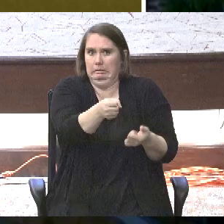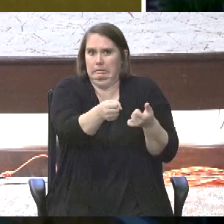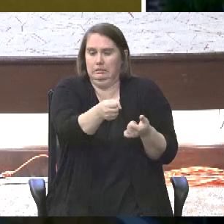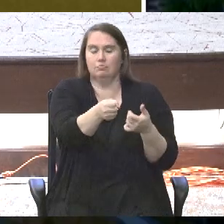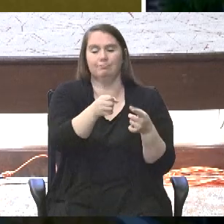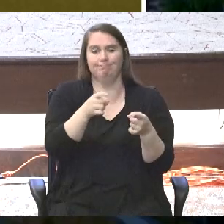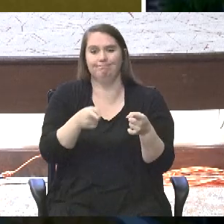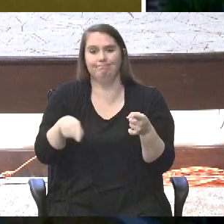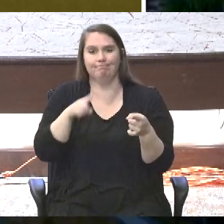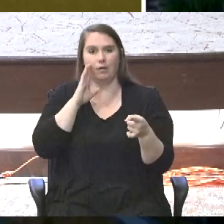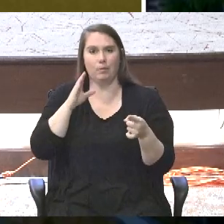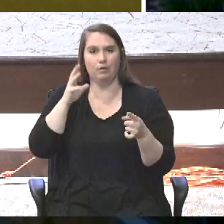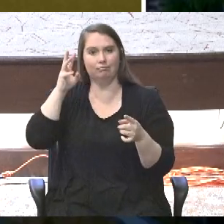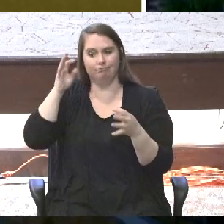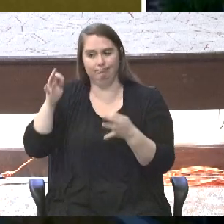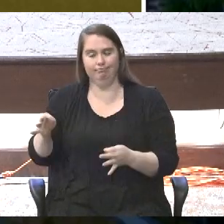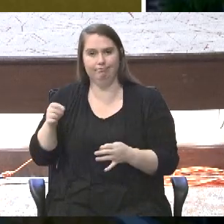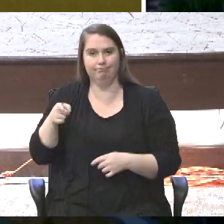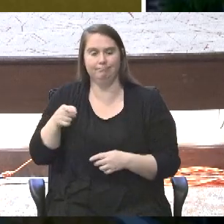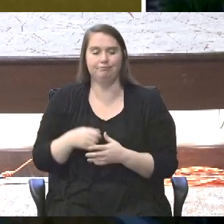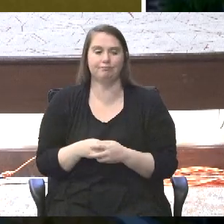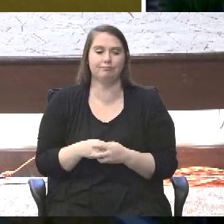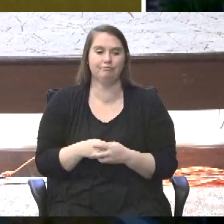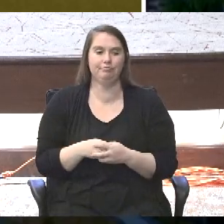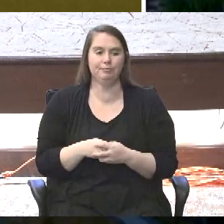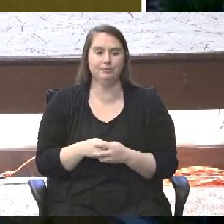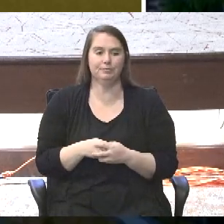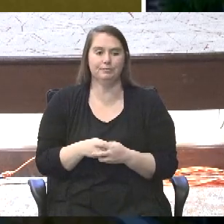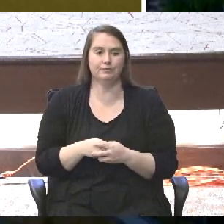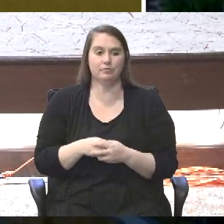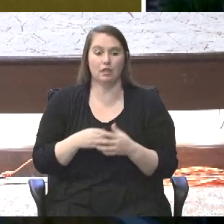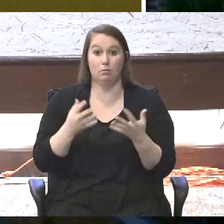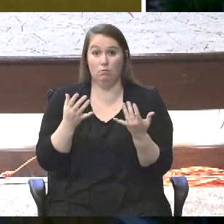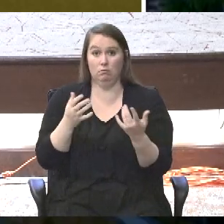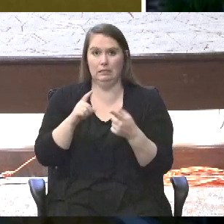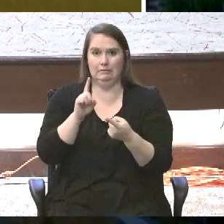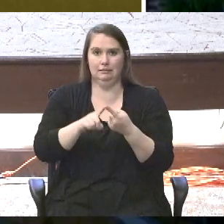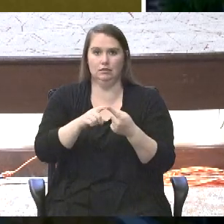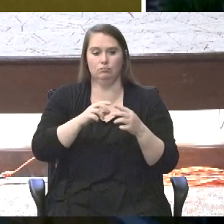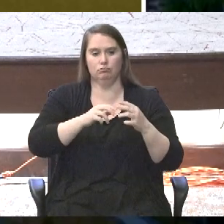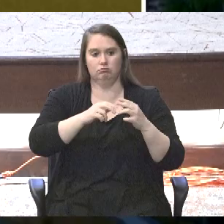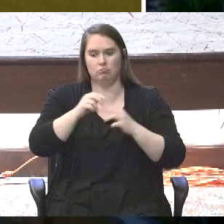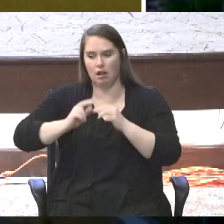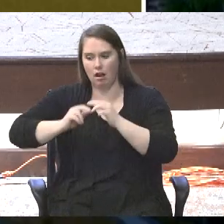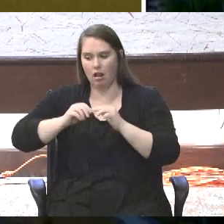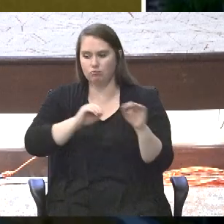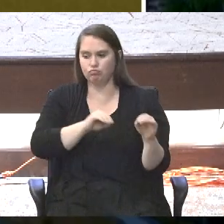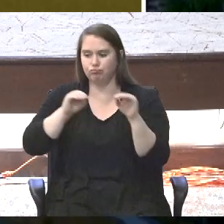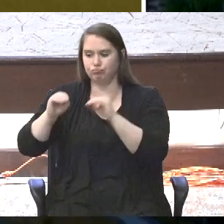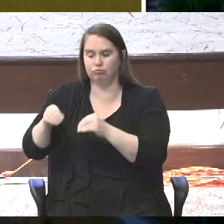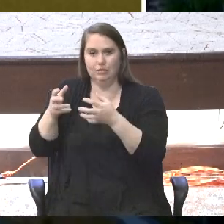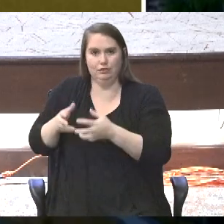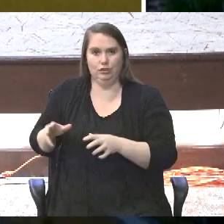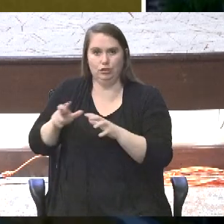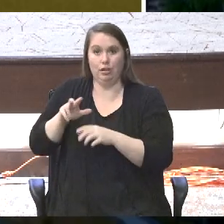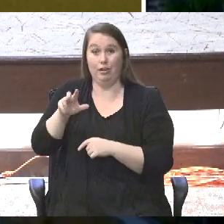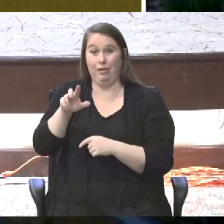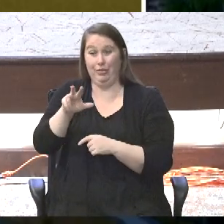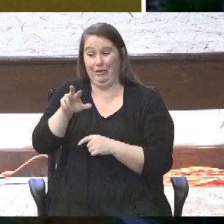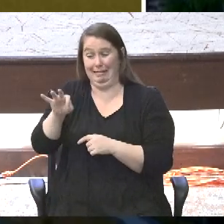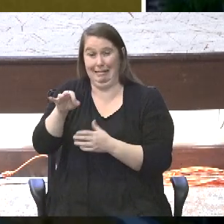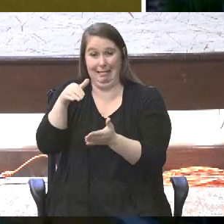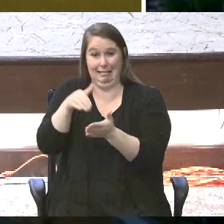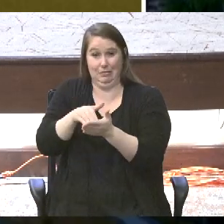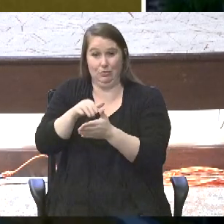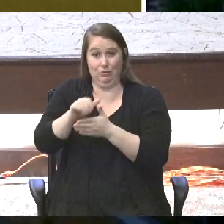being dedicated around the same time as the station's construction is completed. This piece of art will cost about $75,000, and Creative